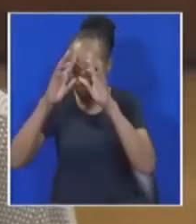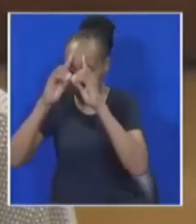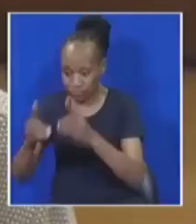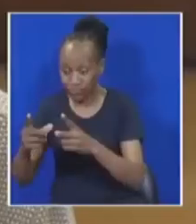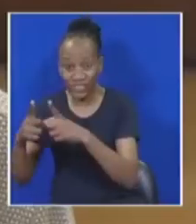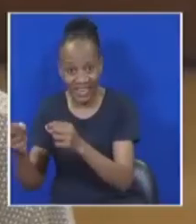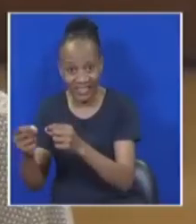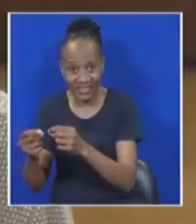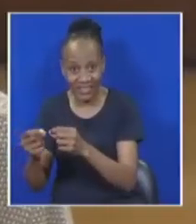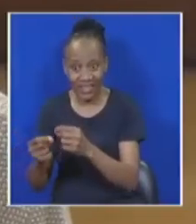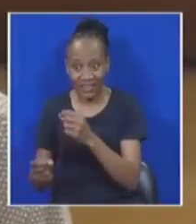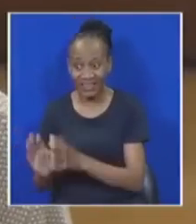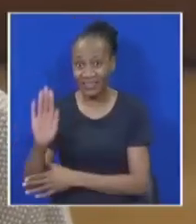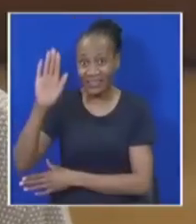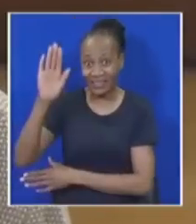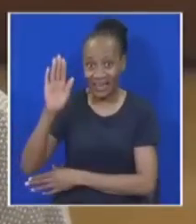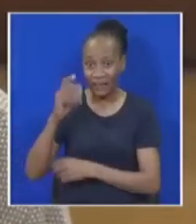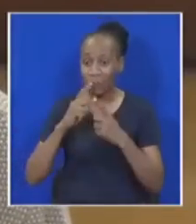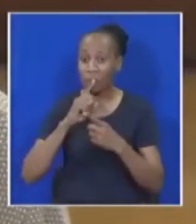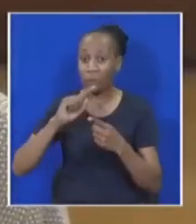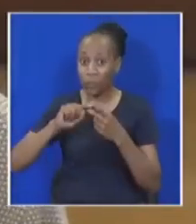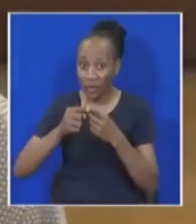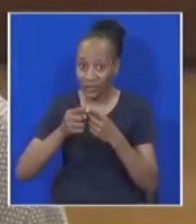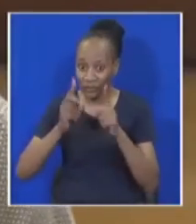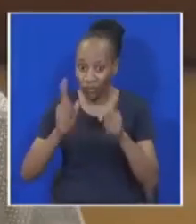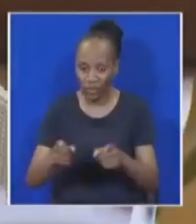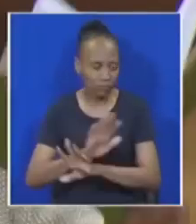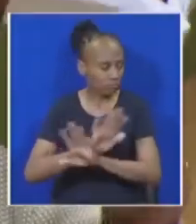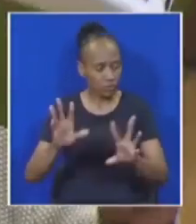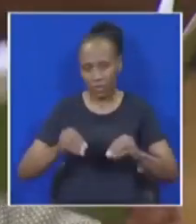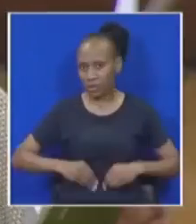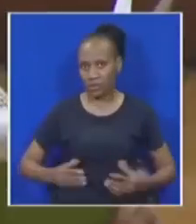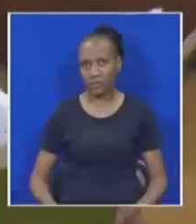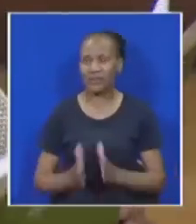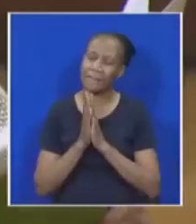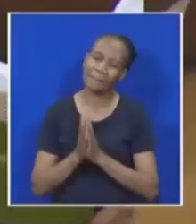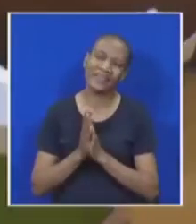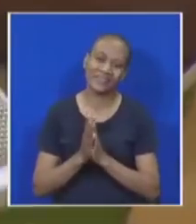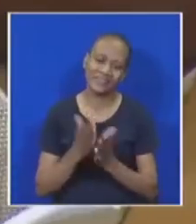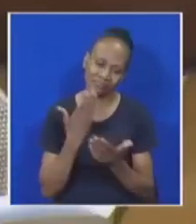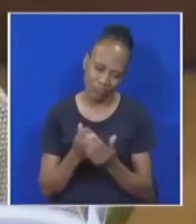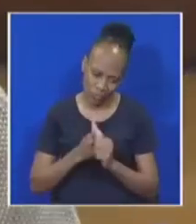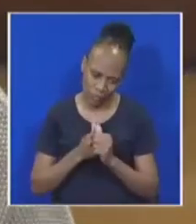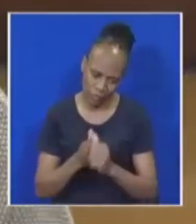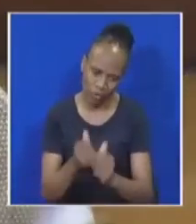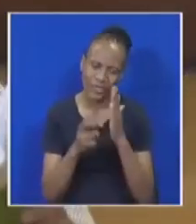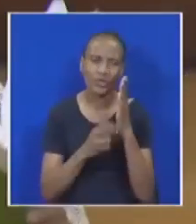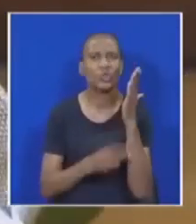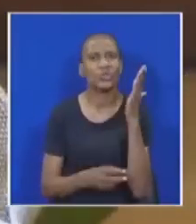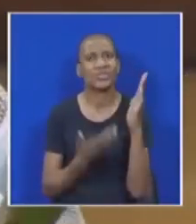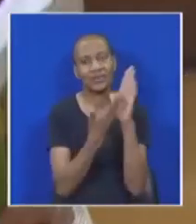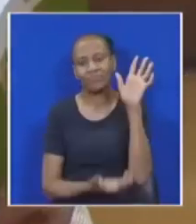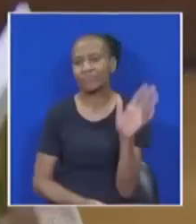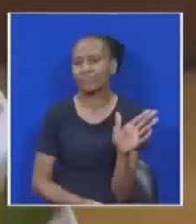already made, Deputy Speaker. I really want to propose that we uphold the rules of this House and that